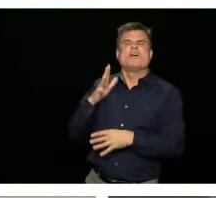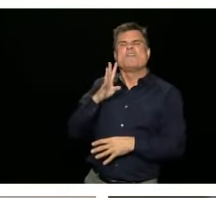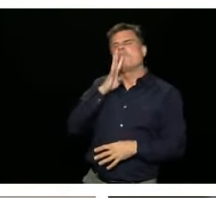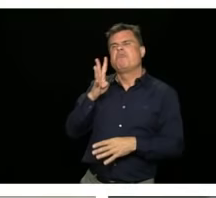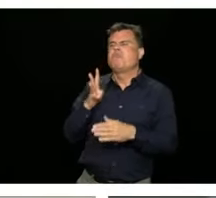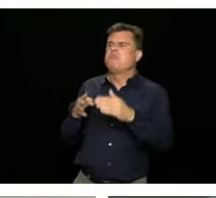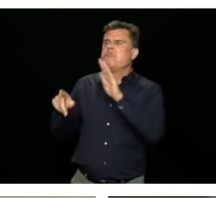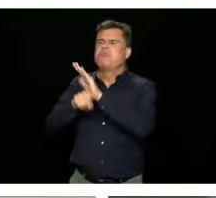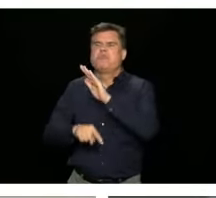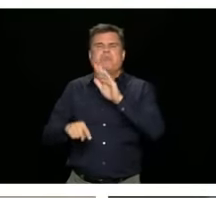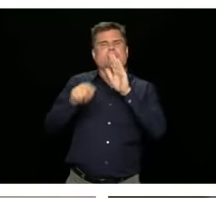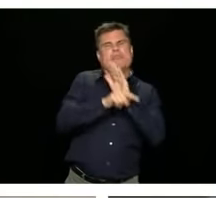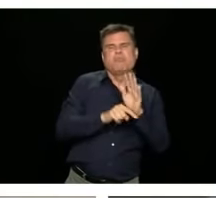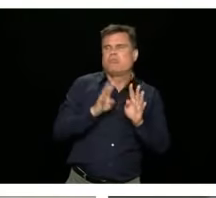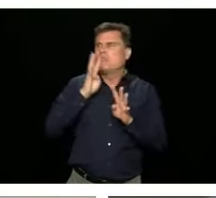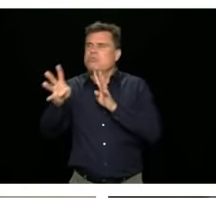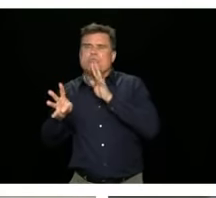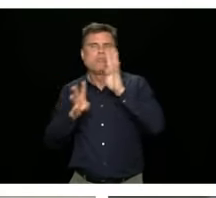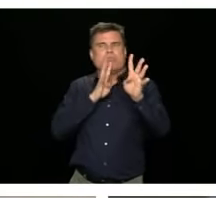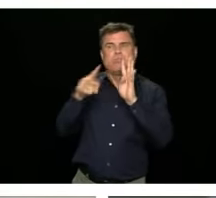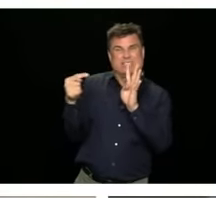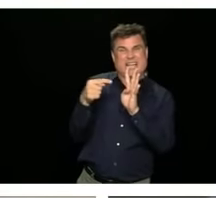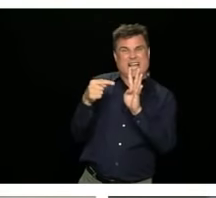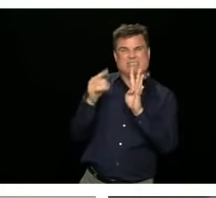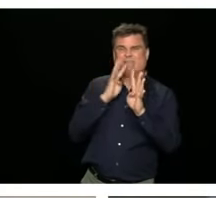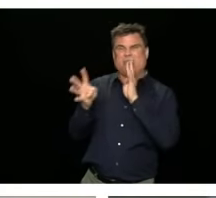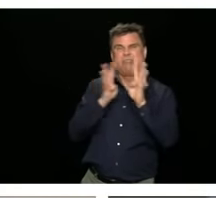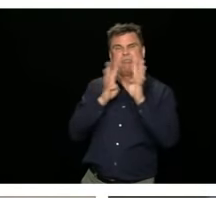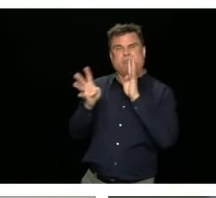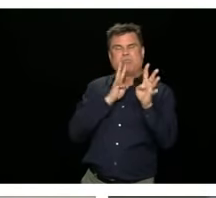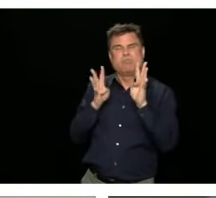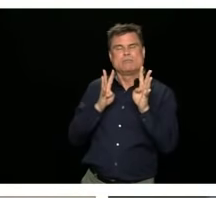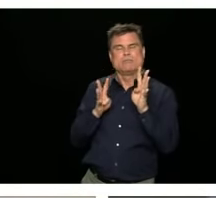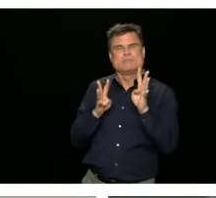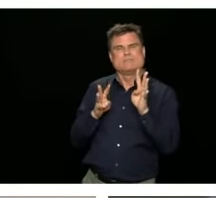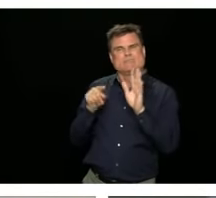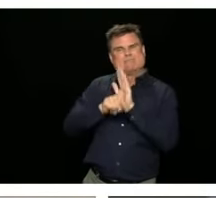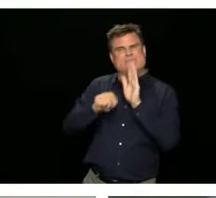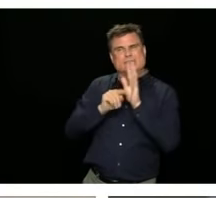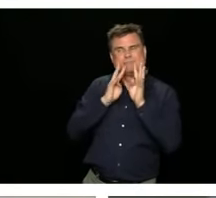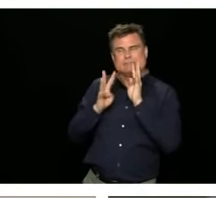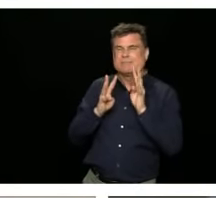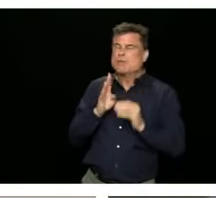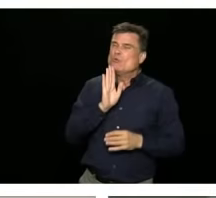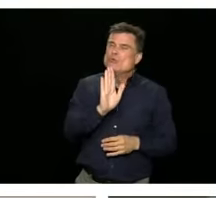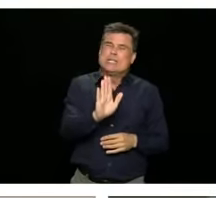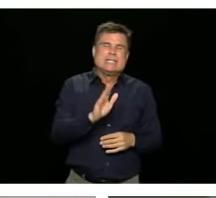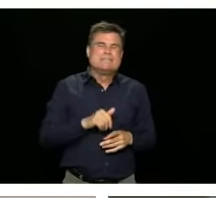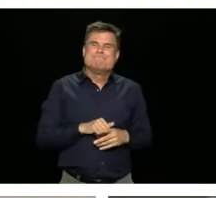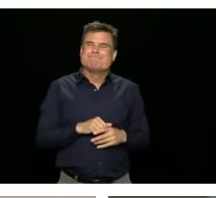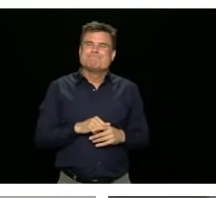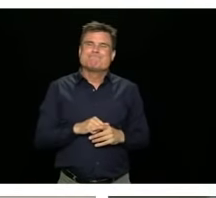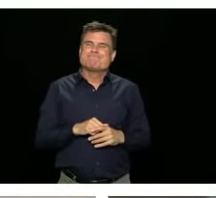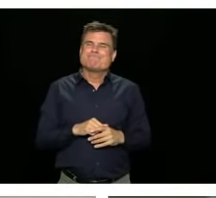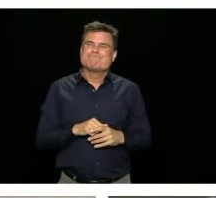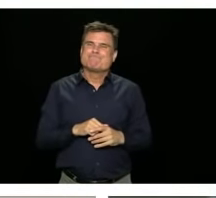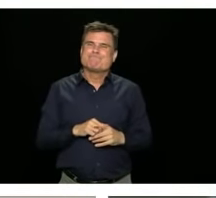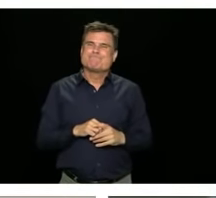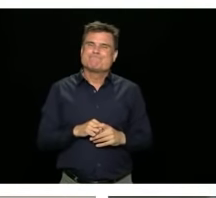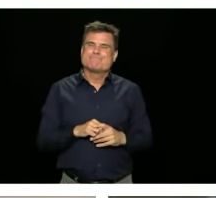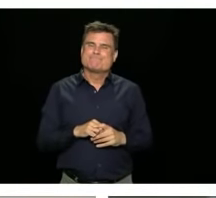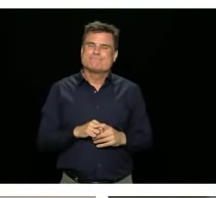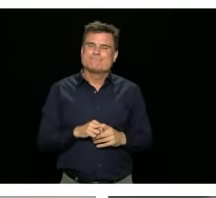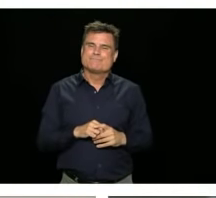that I spoke with Dr. Torrey about earlier, and in our conversation, we had a really great